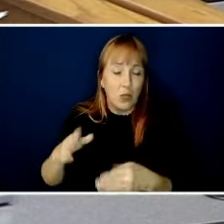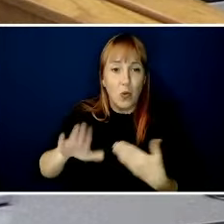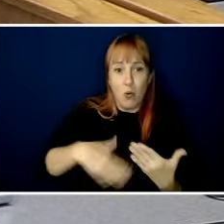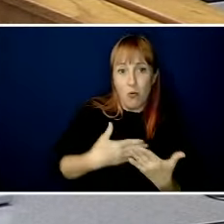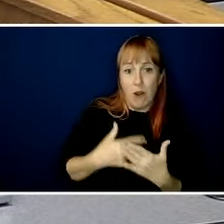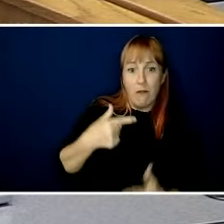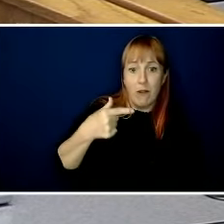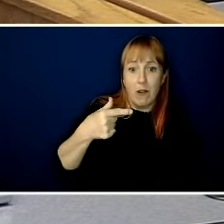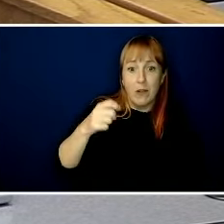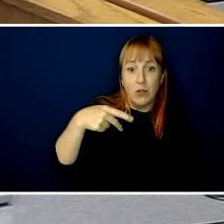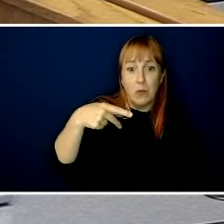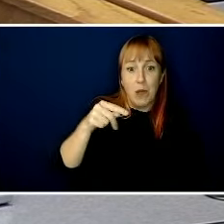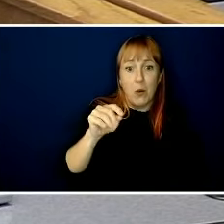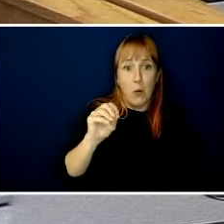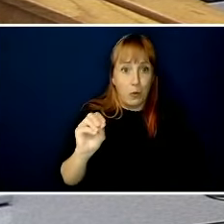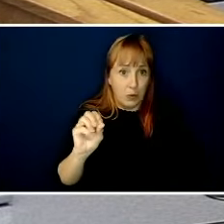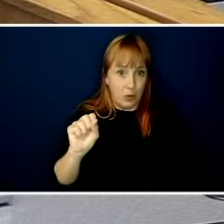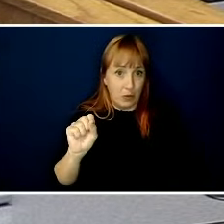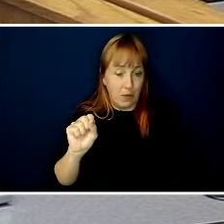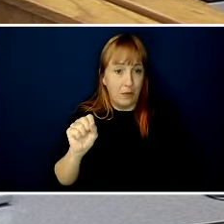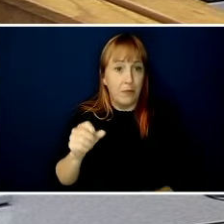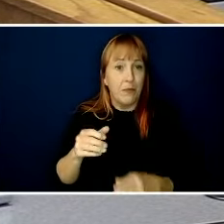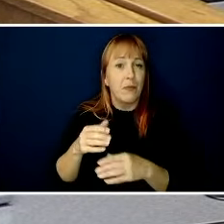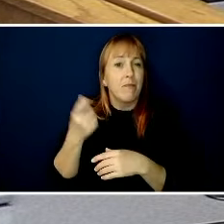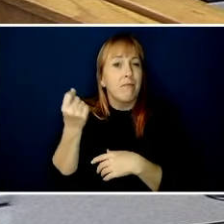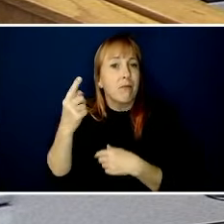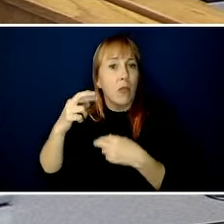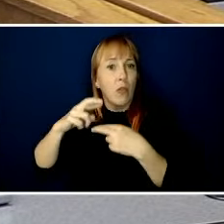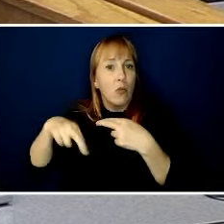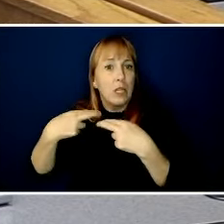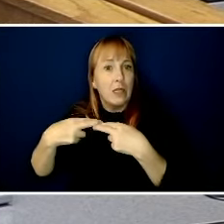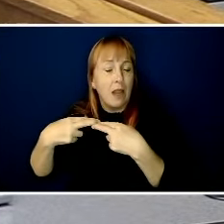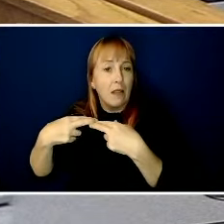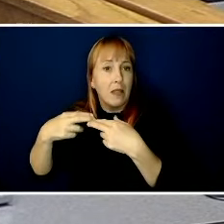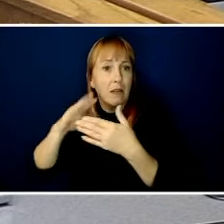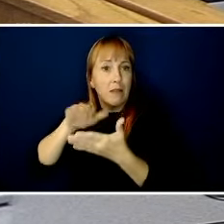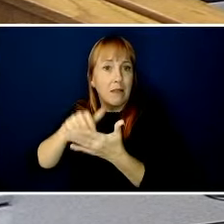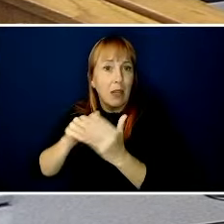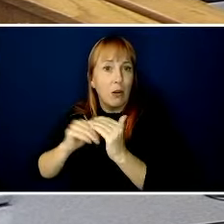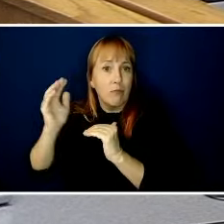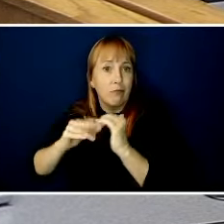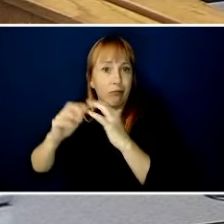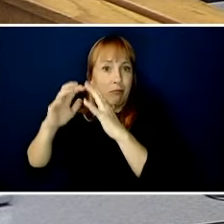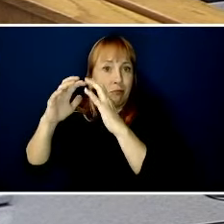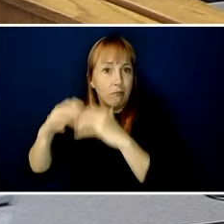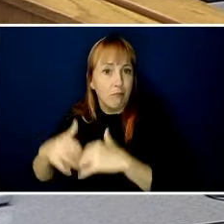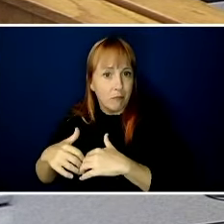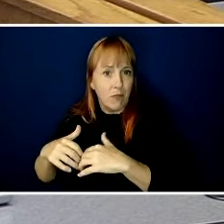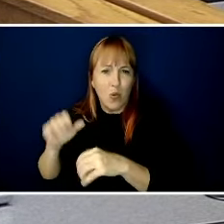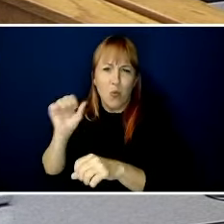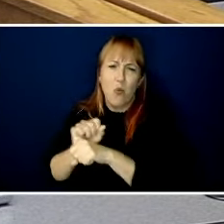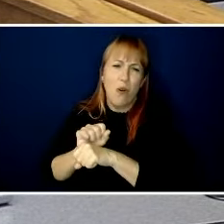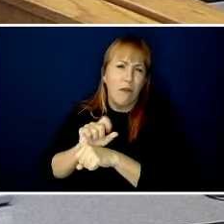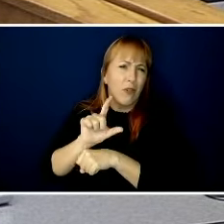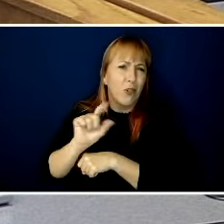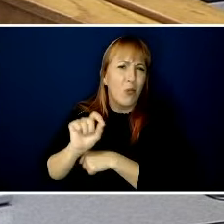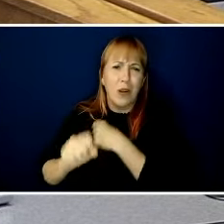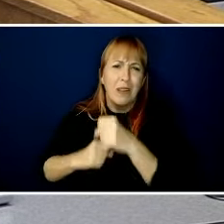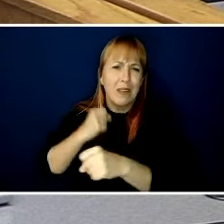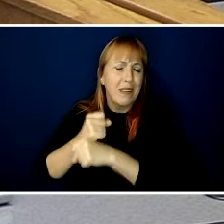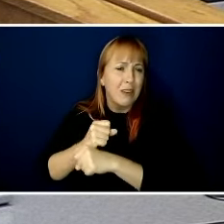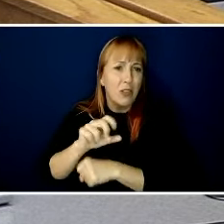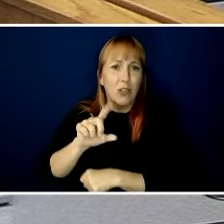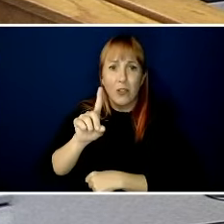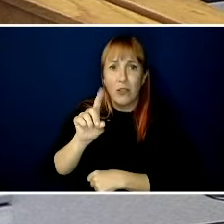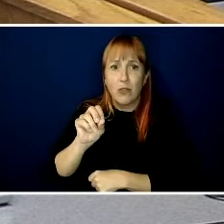after the recycling center work shut down for folks with disabilities. She'd worked there for decades. Her name was Dorothy